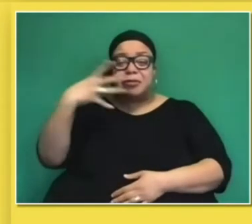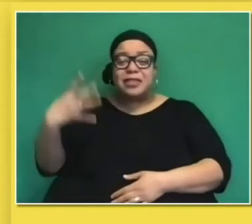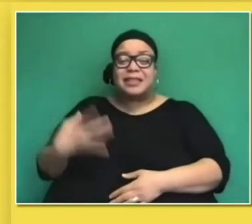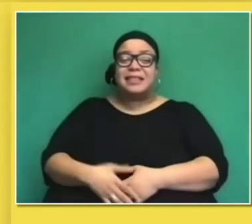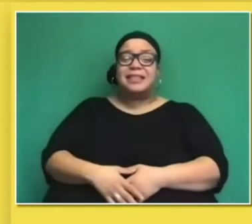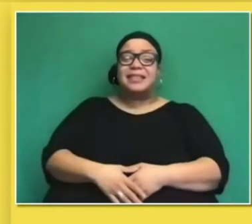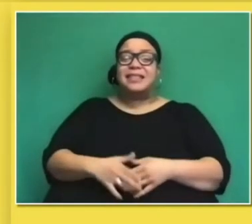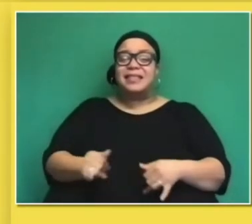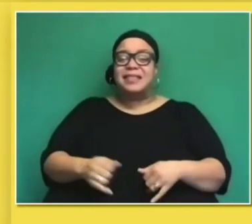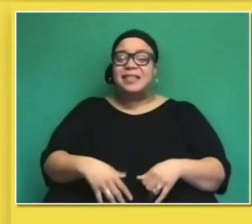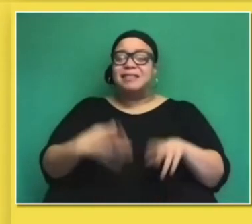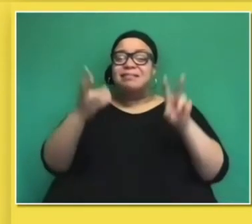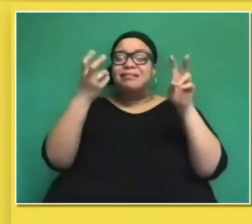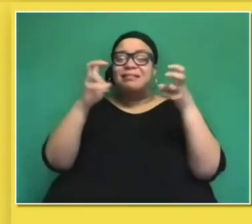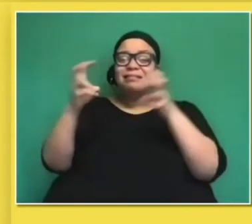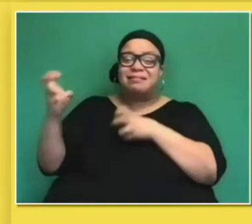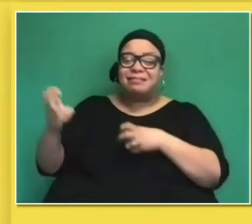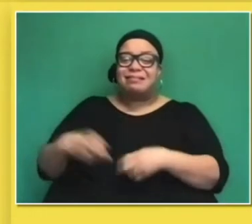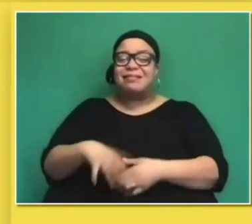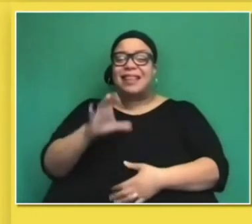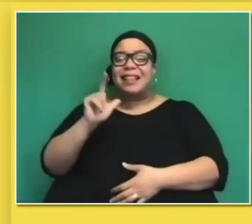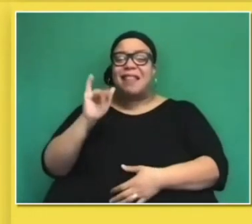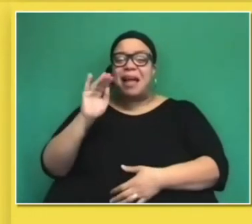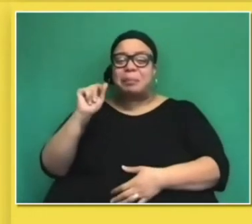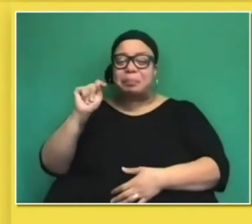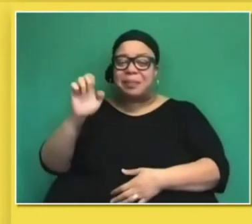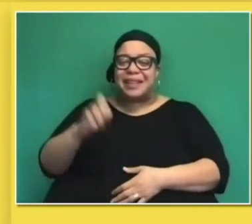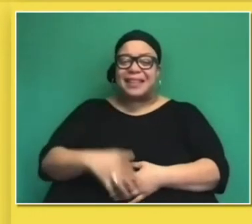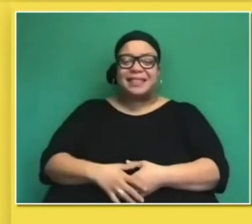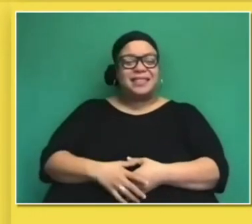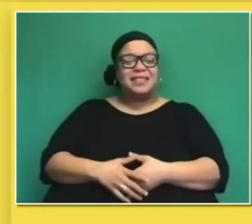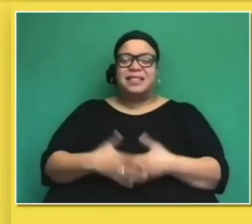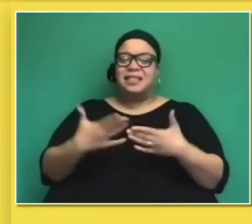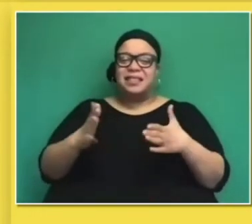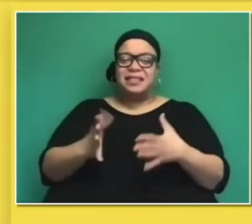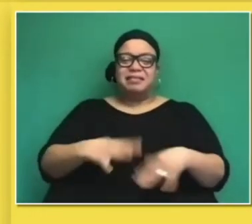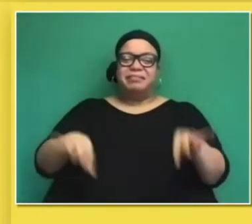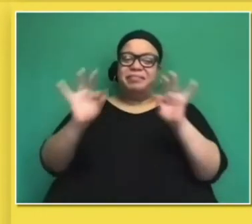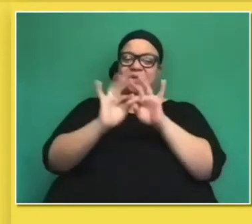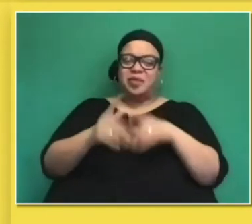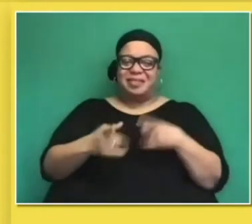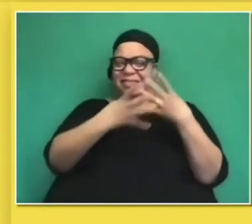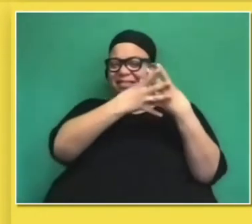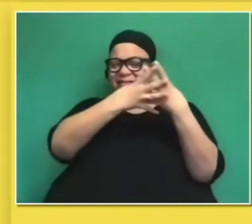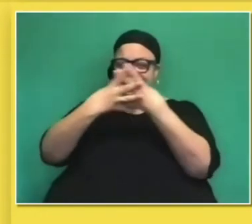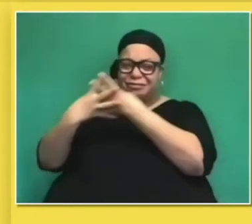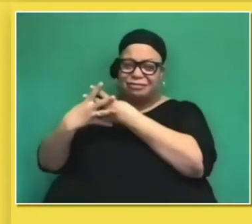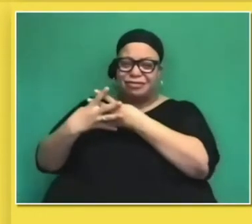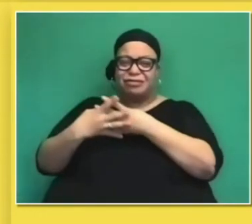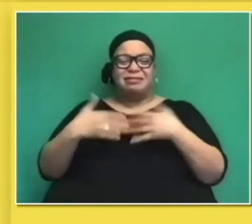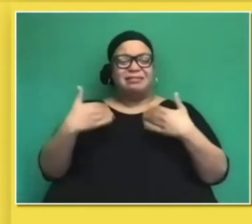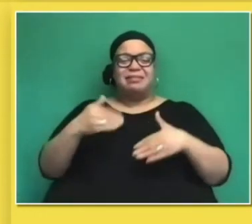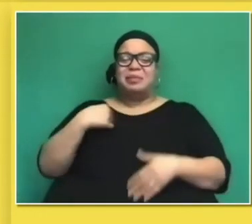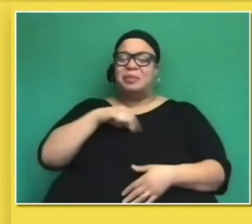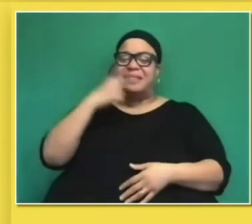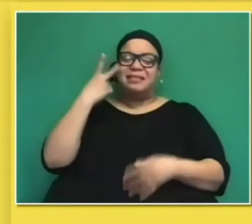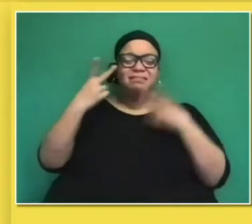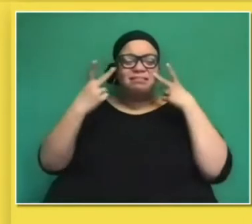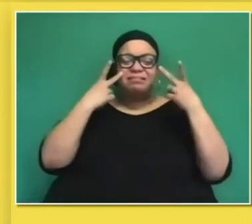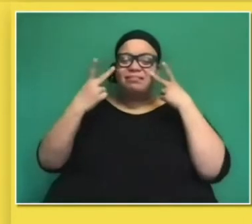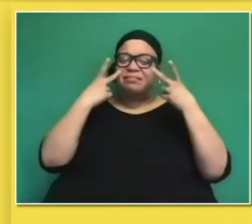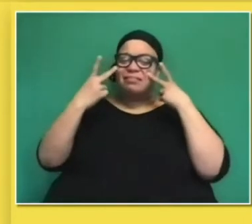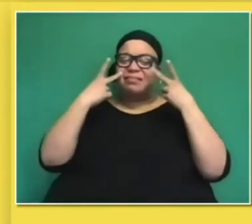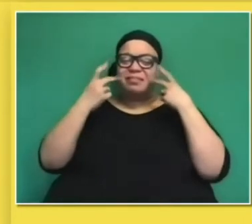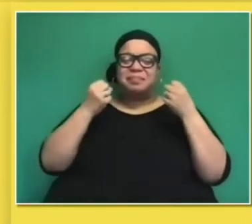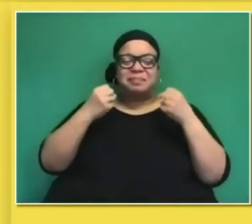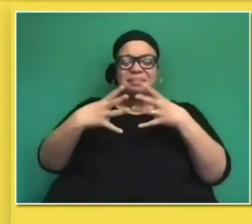mass incarceration, these pressing issues we face are not red or blue issues, but they're moral issues, and they're all connected, and they compel